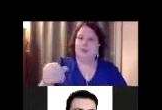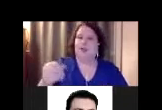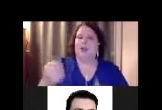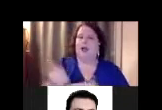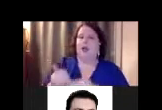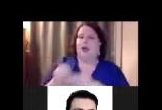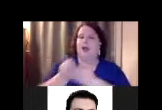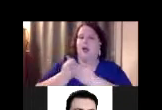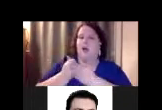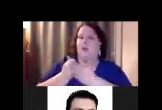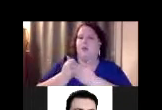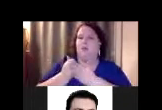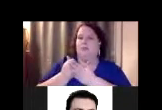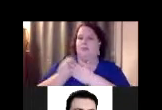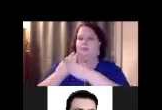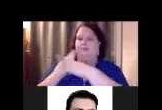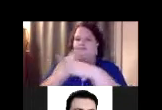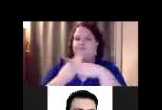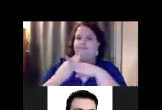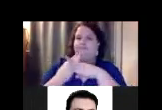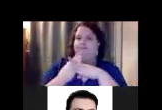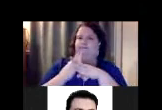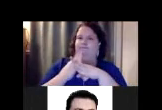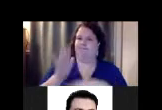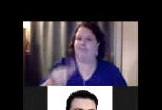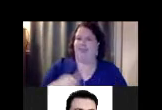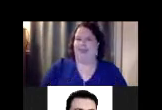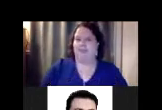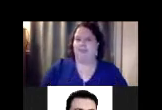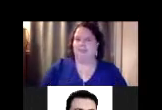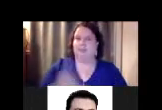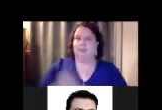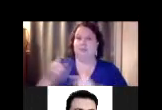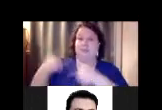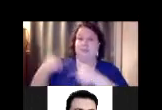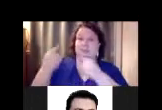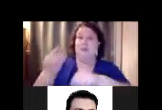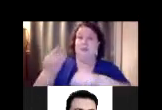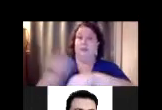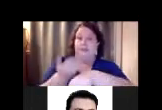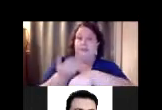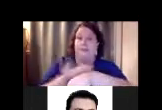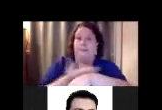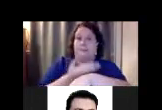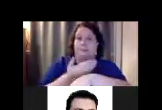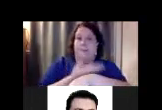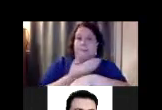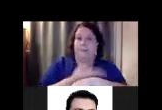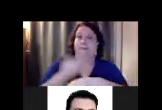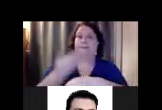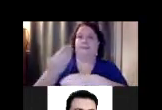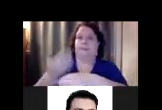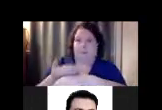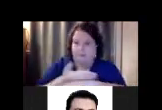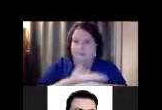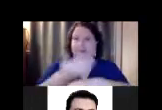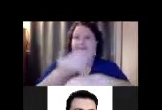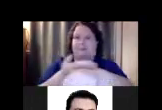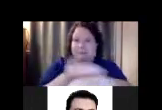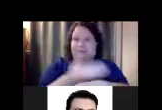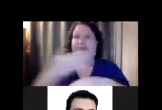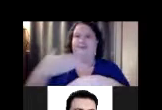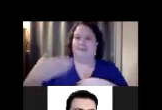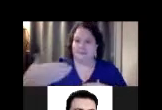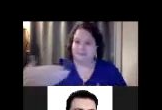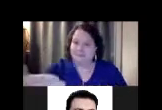facilities and has been working to maintain them over time, and we want to continue that process. And so we've been challenged on some